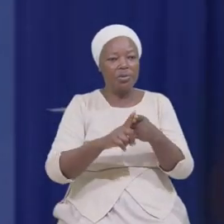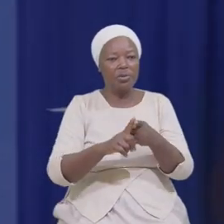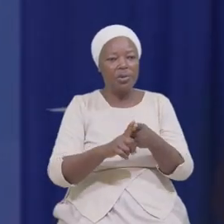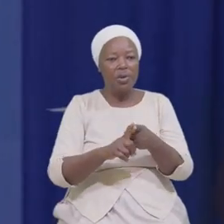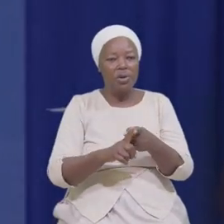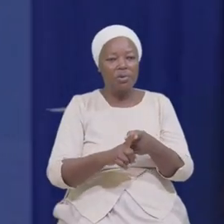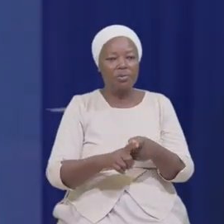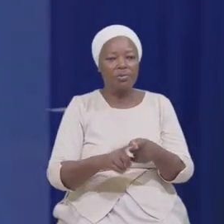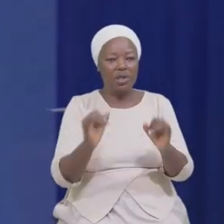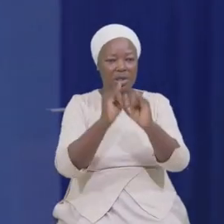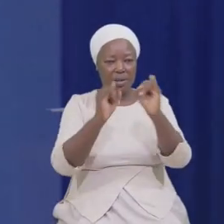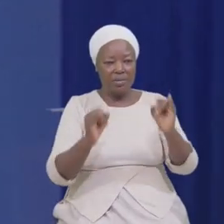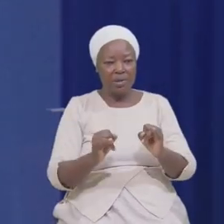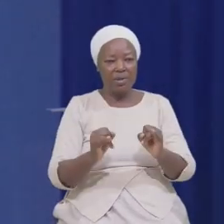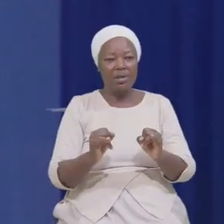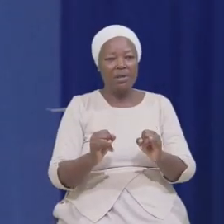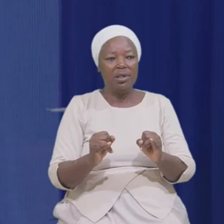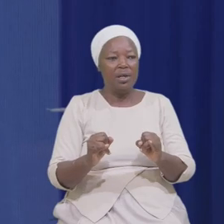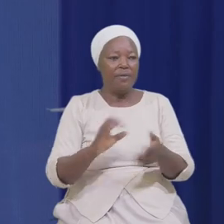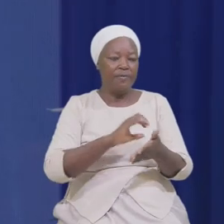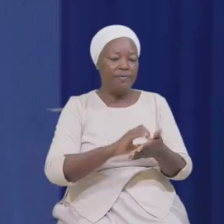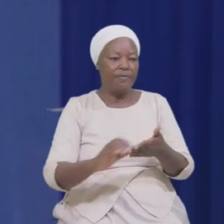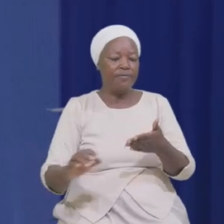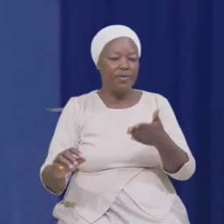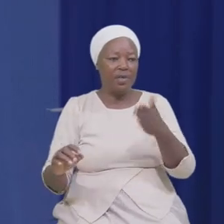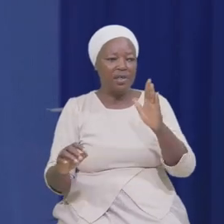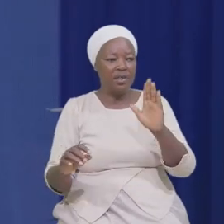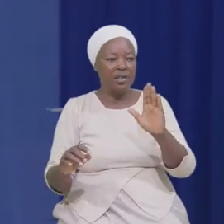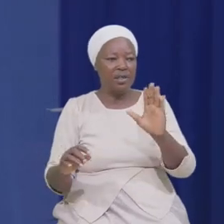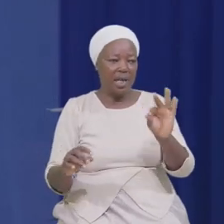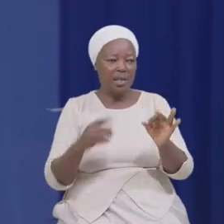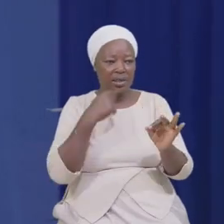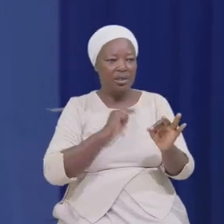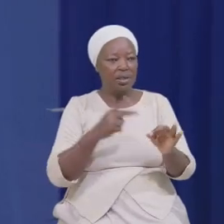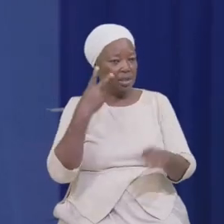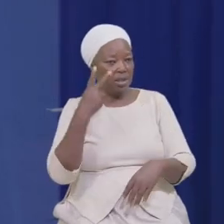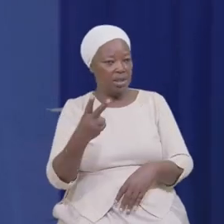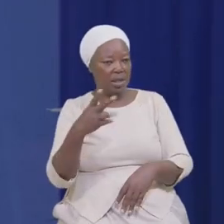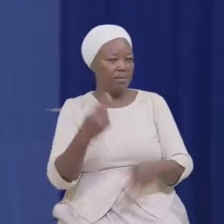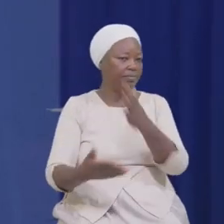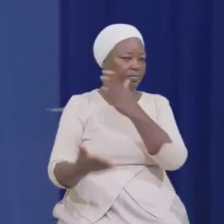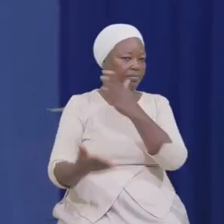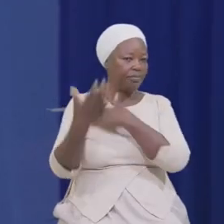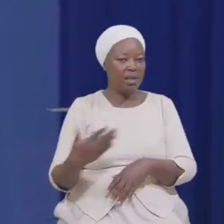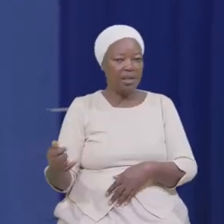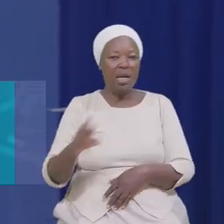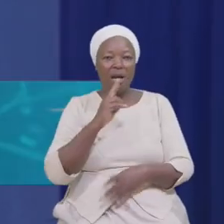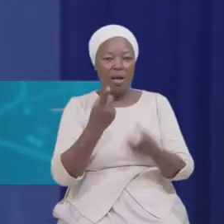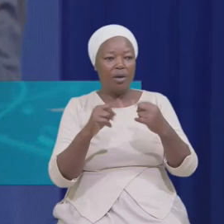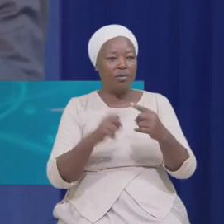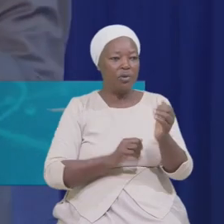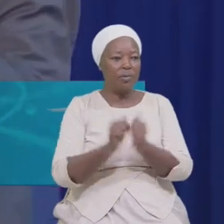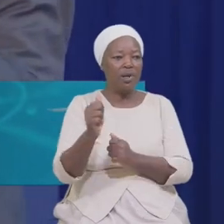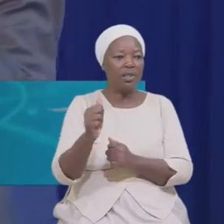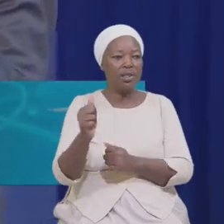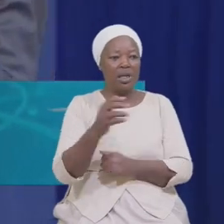Then verse 9 tells us, behold, the former things are come to pass, and